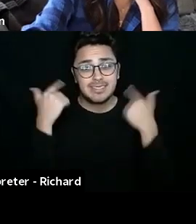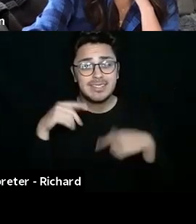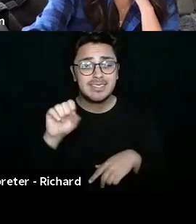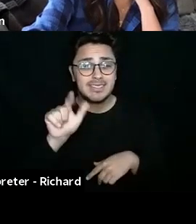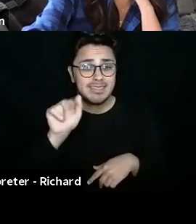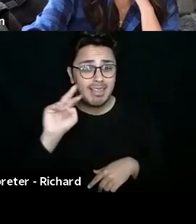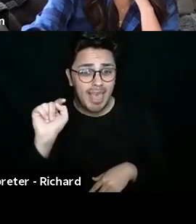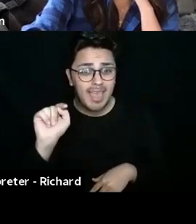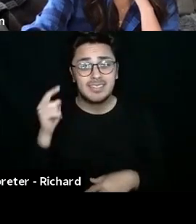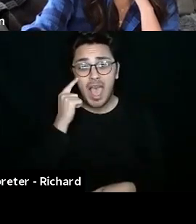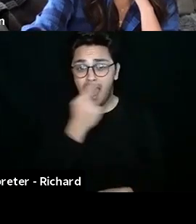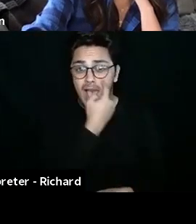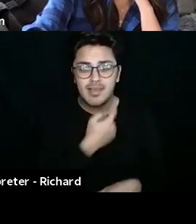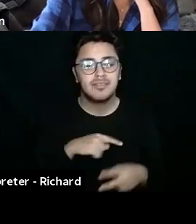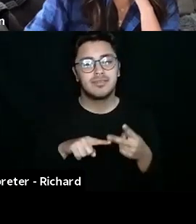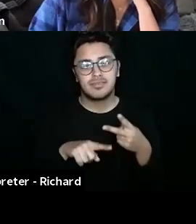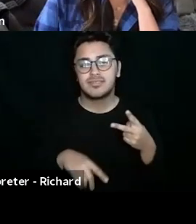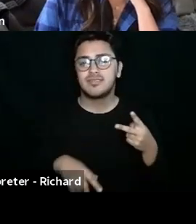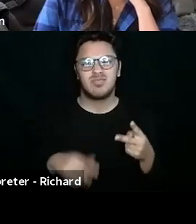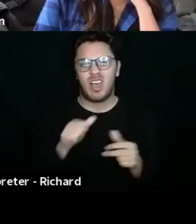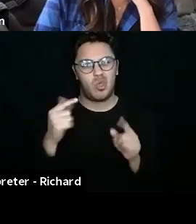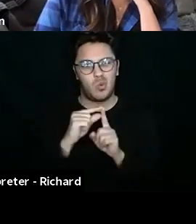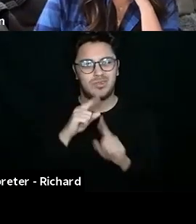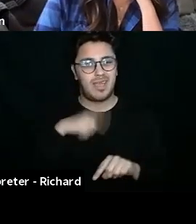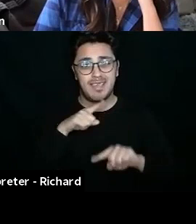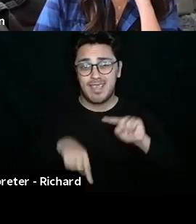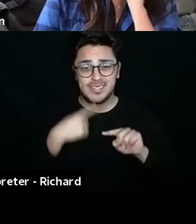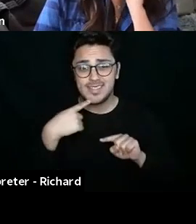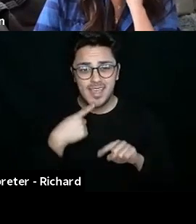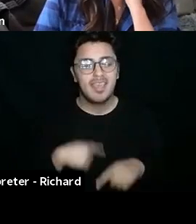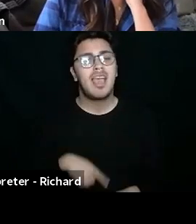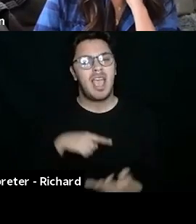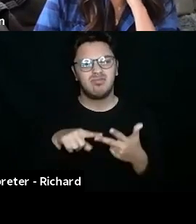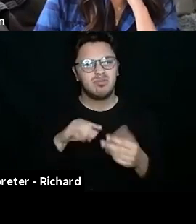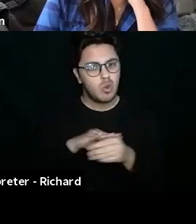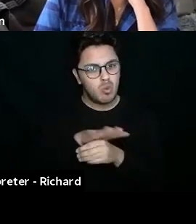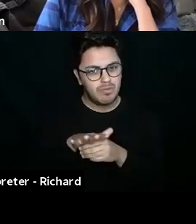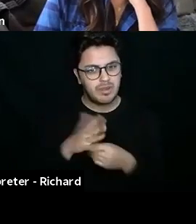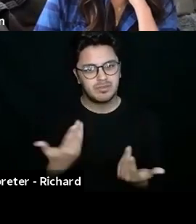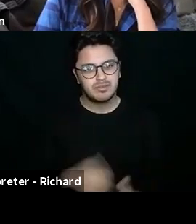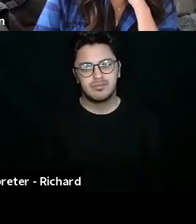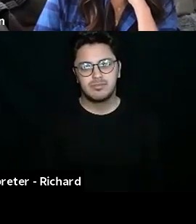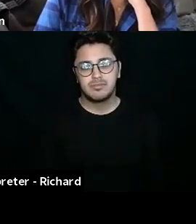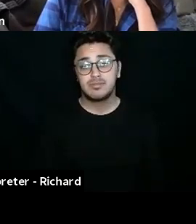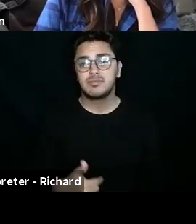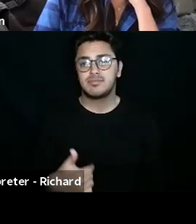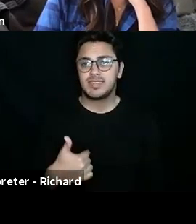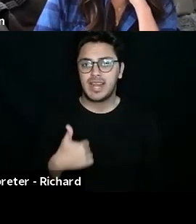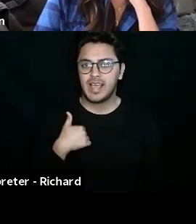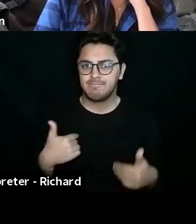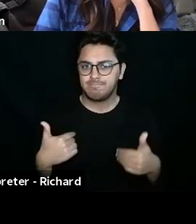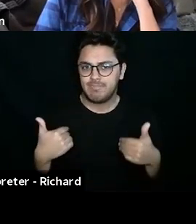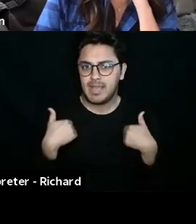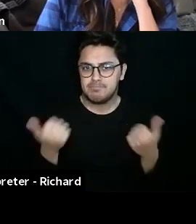words I can't say here, and also coronavirus, right? And it just goes to show, like, I've had so many well-meaning people say to me, well,